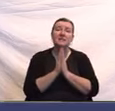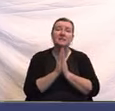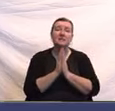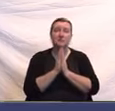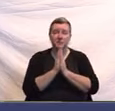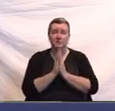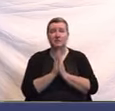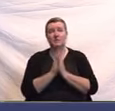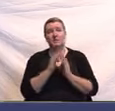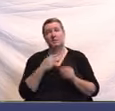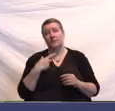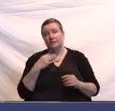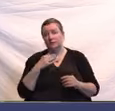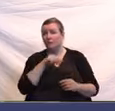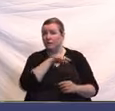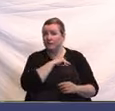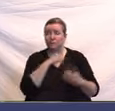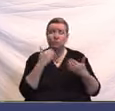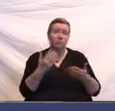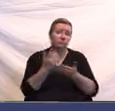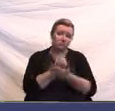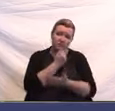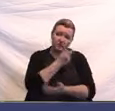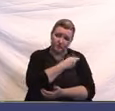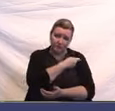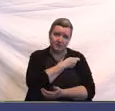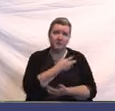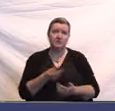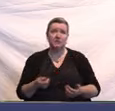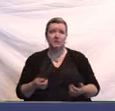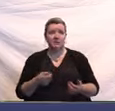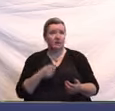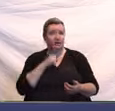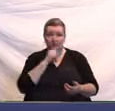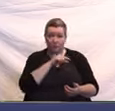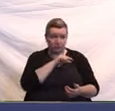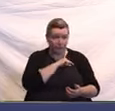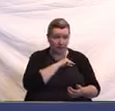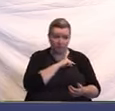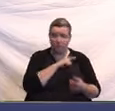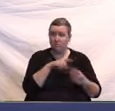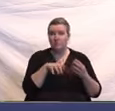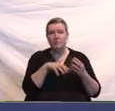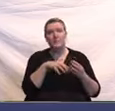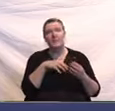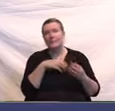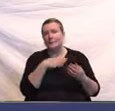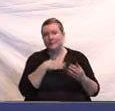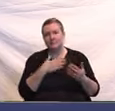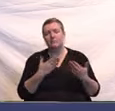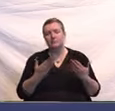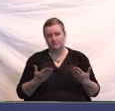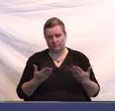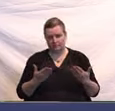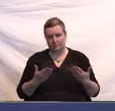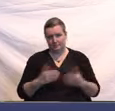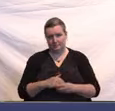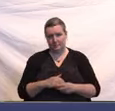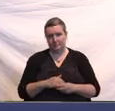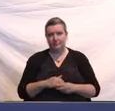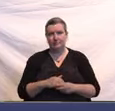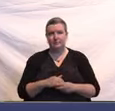if you're eligible, get vaxxed, and then if you're eligible, get boosted. We know those are the 2 steps that we can take in addition to wearing these